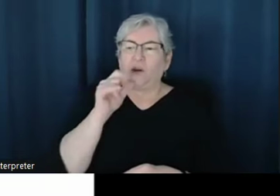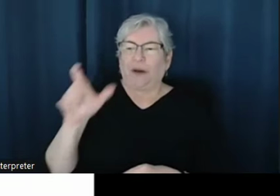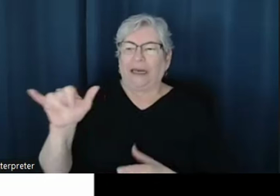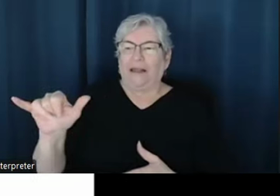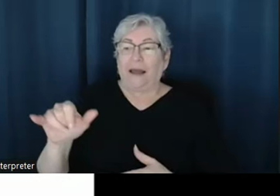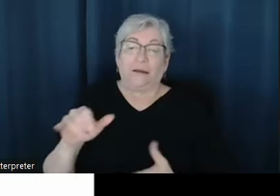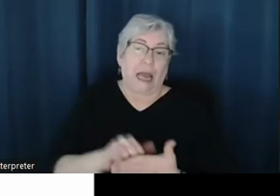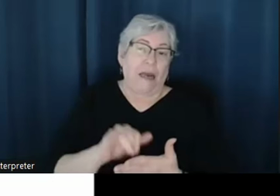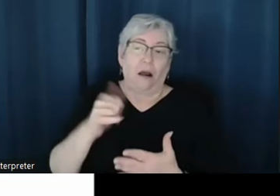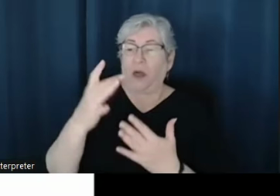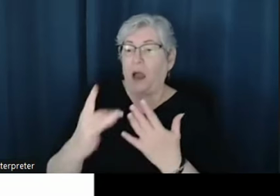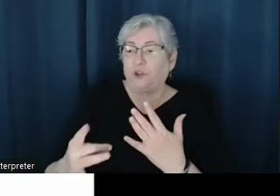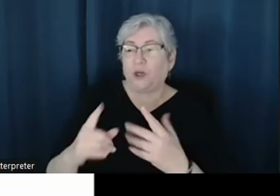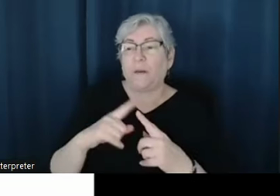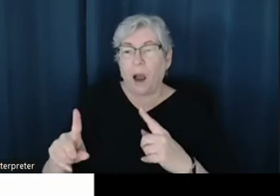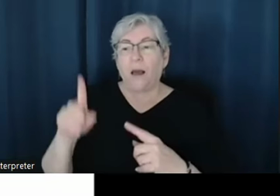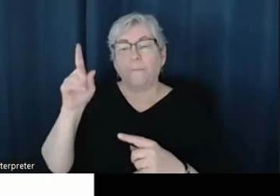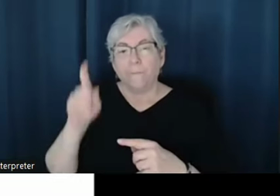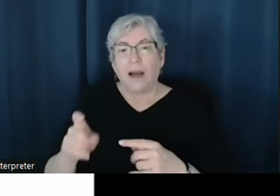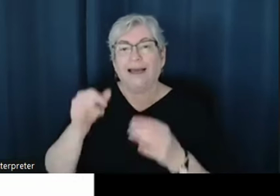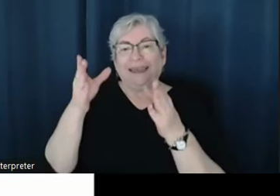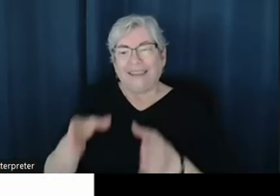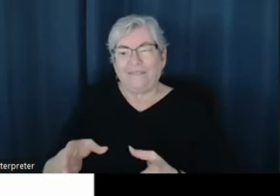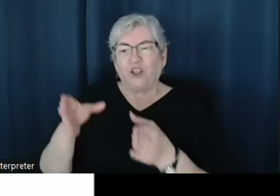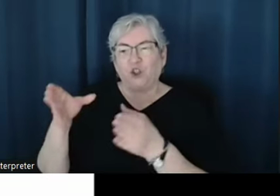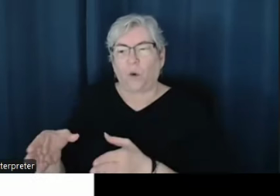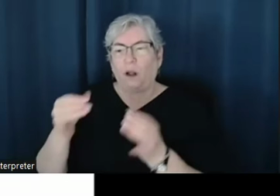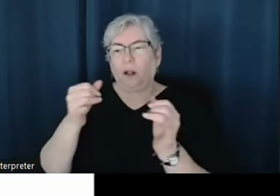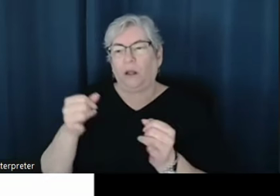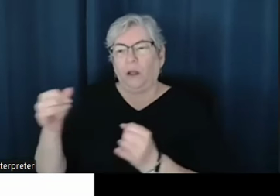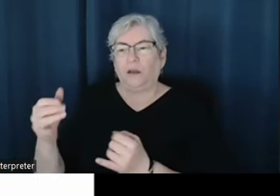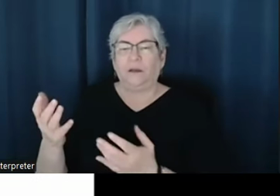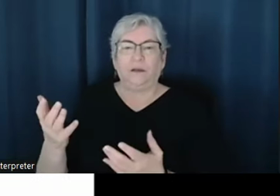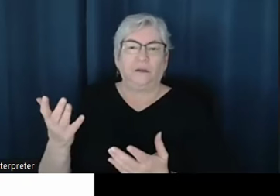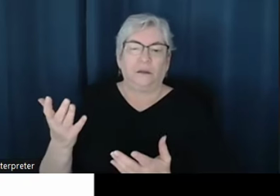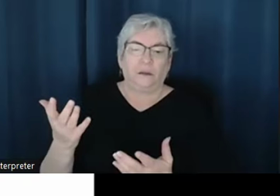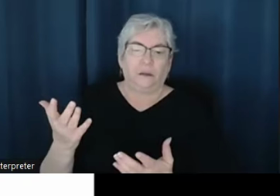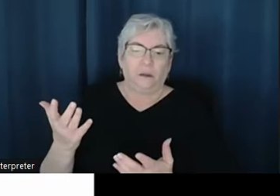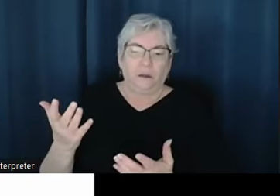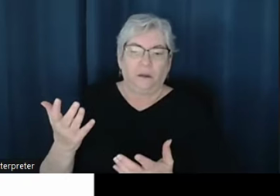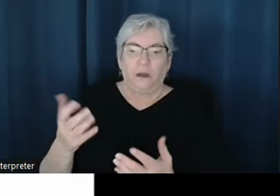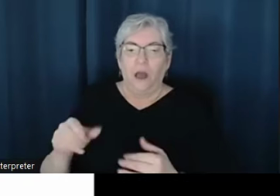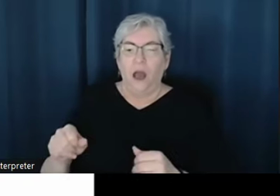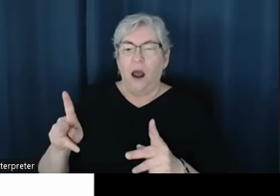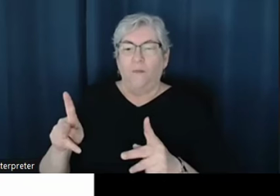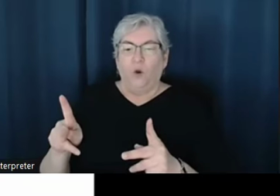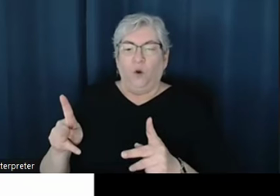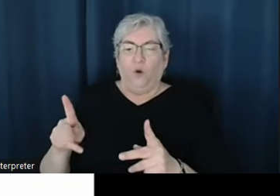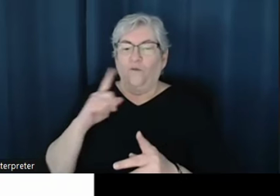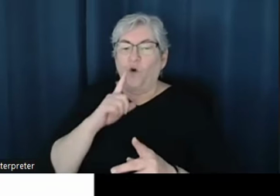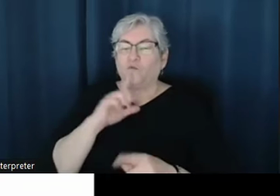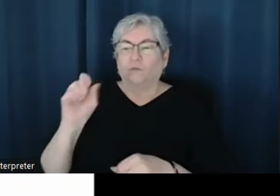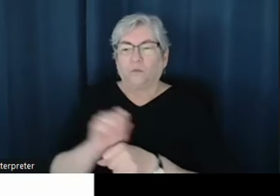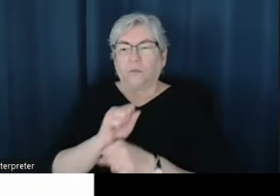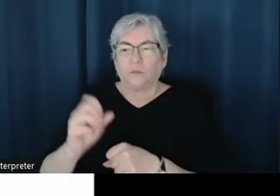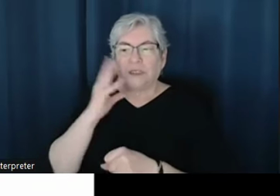option, of course. But there is to be this individualization and this opportunity for real